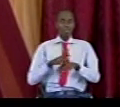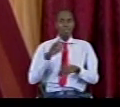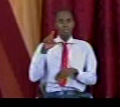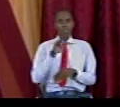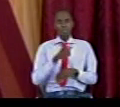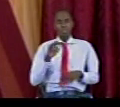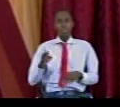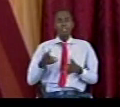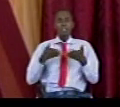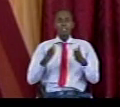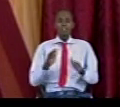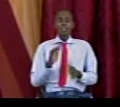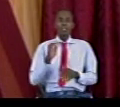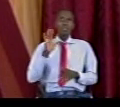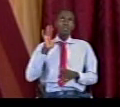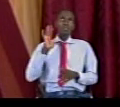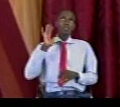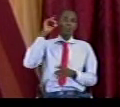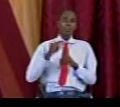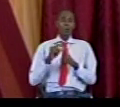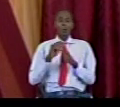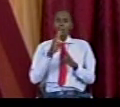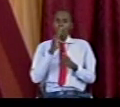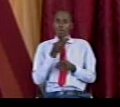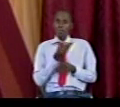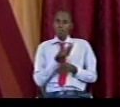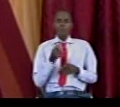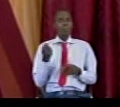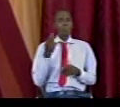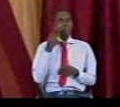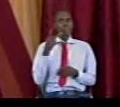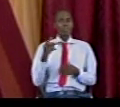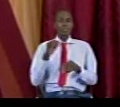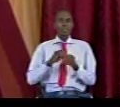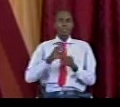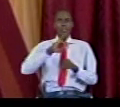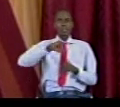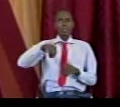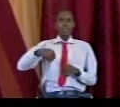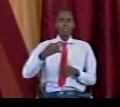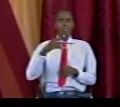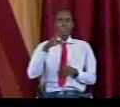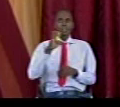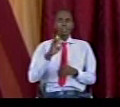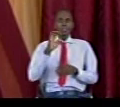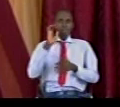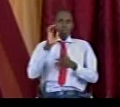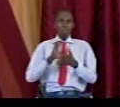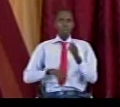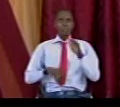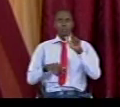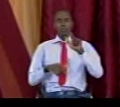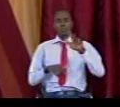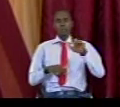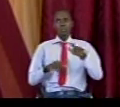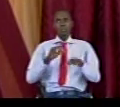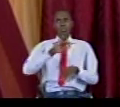thy words be few. It tells us in Jeremiah chapter 23. Jeremiah